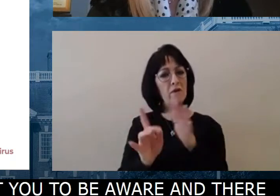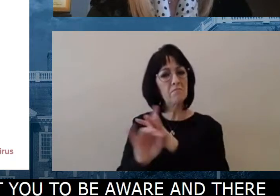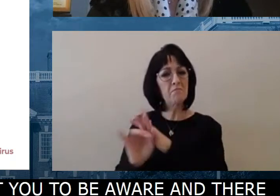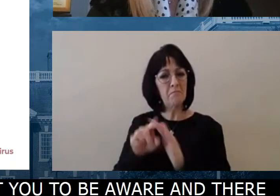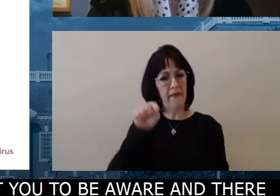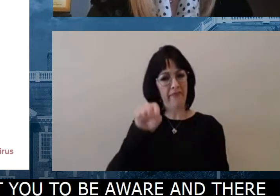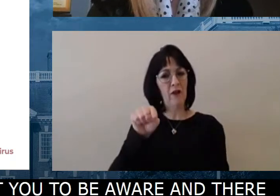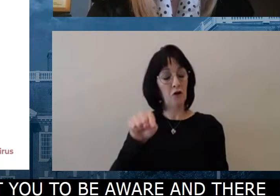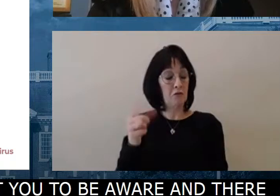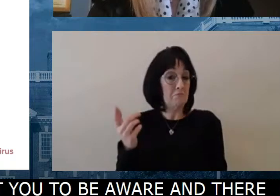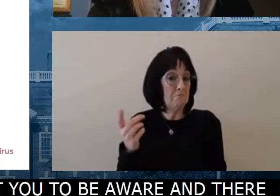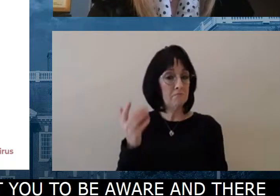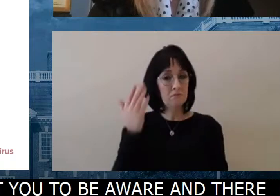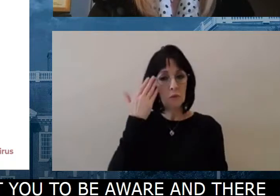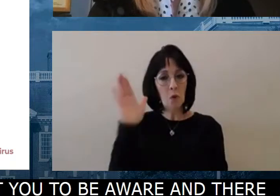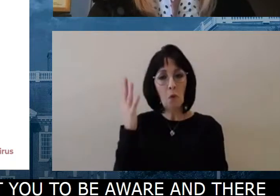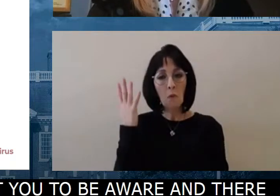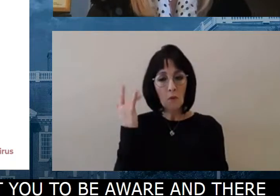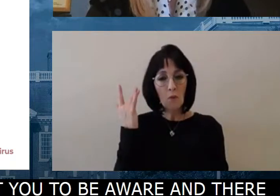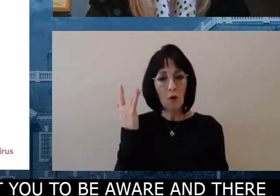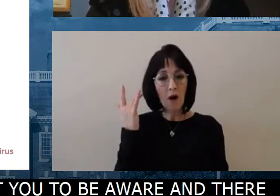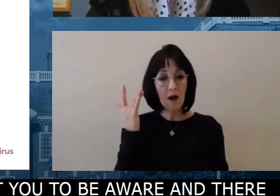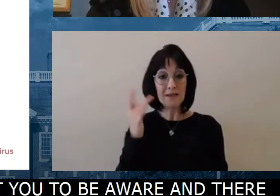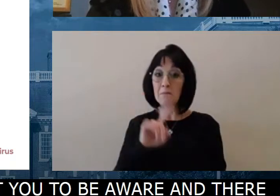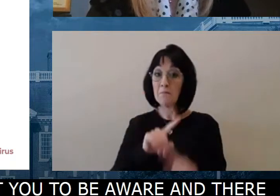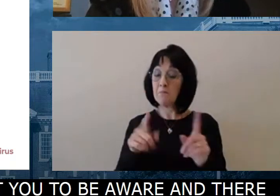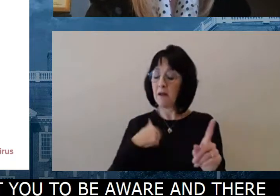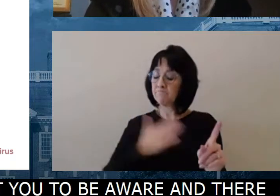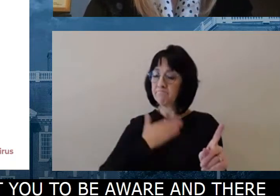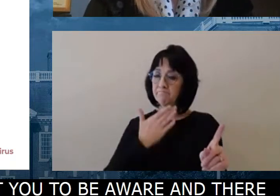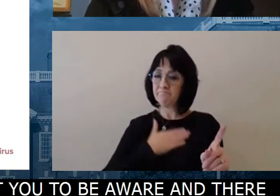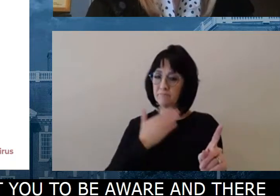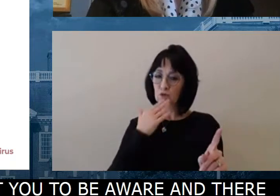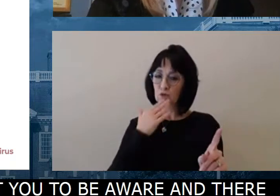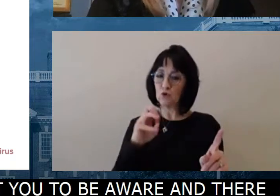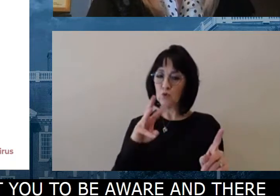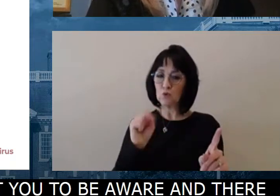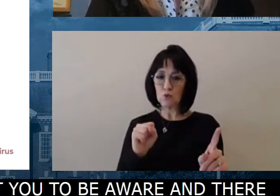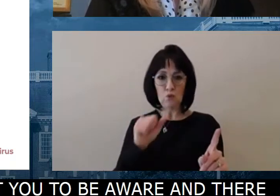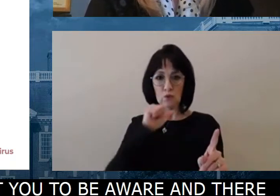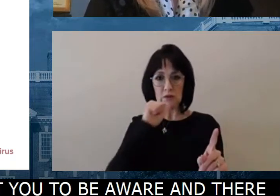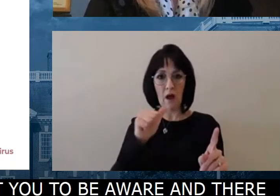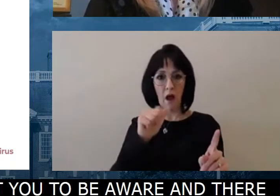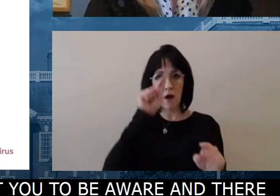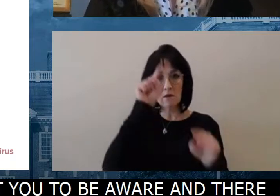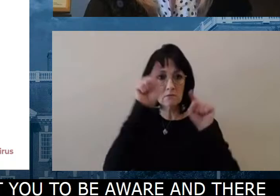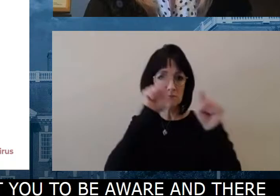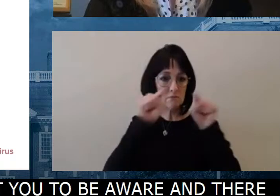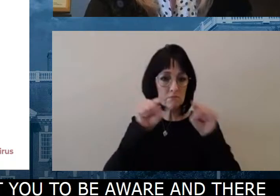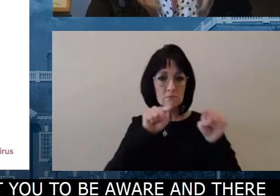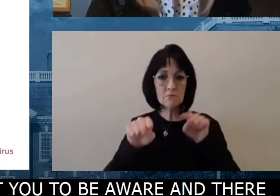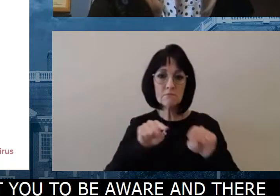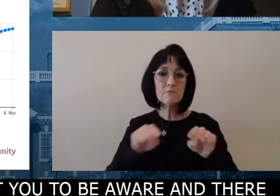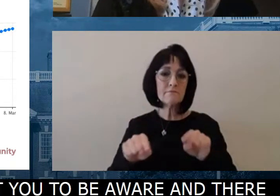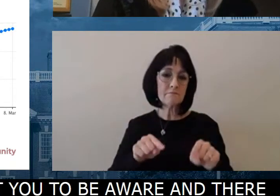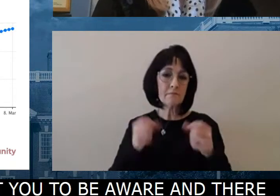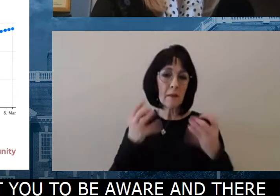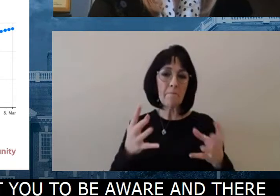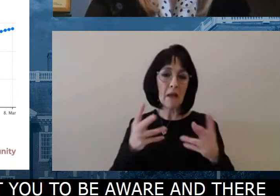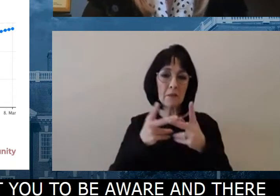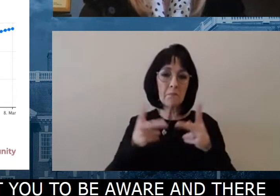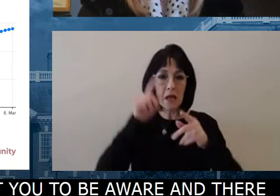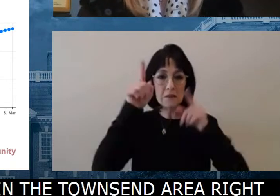map is a piece of good news for sure. On our vaccine